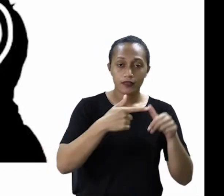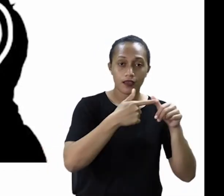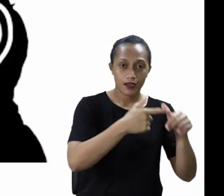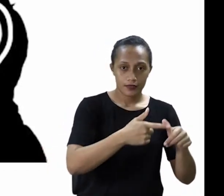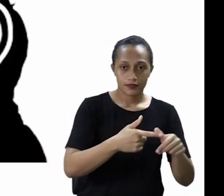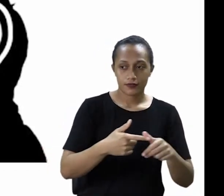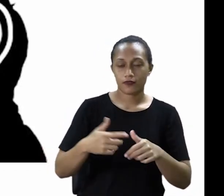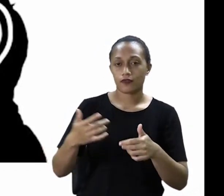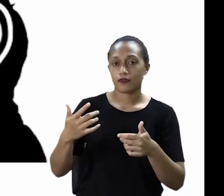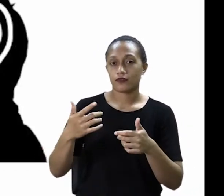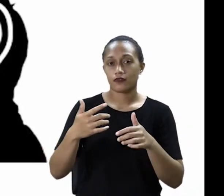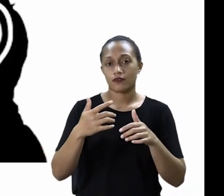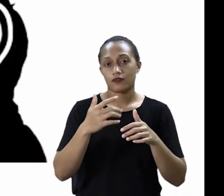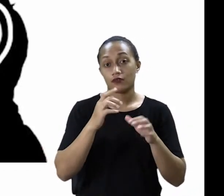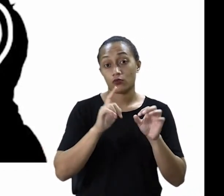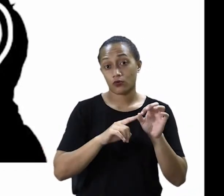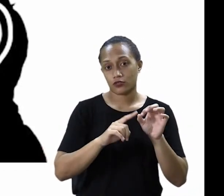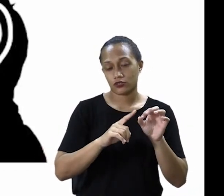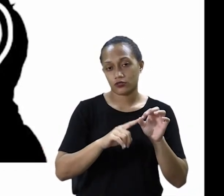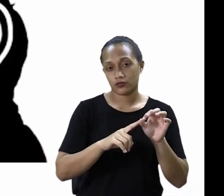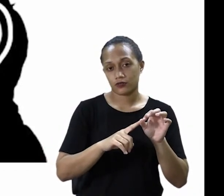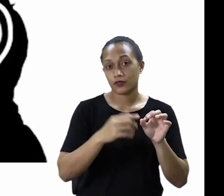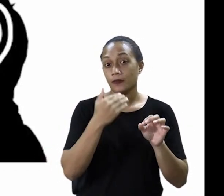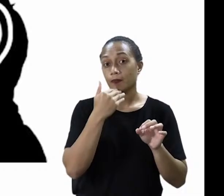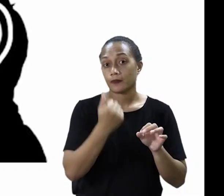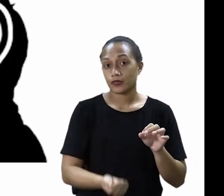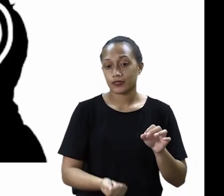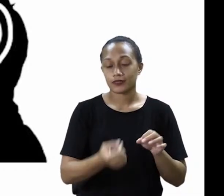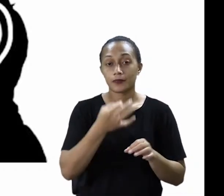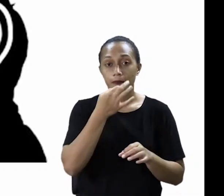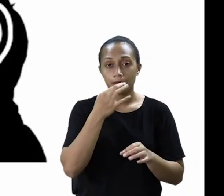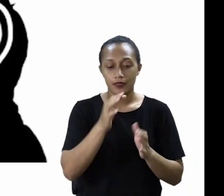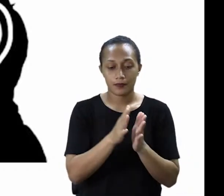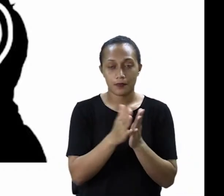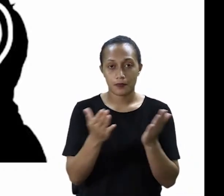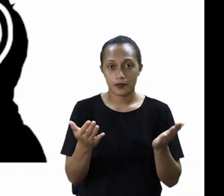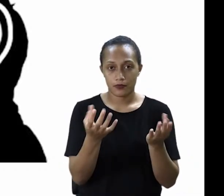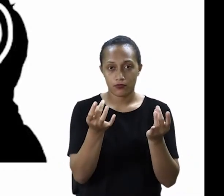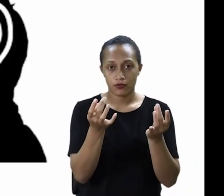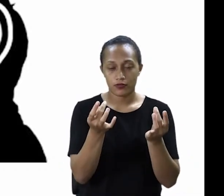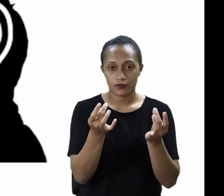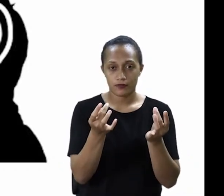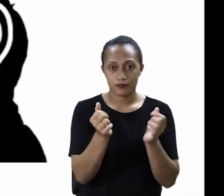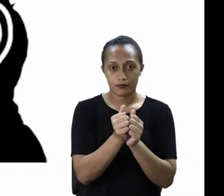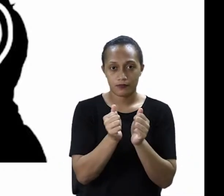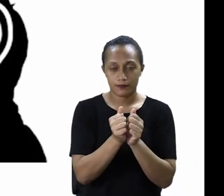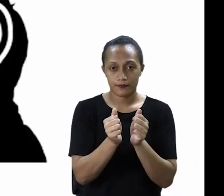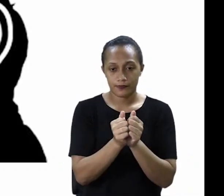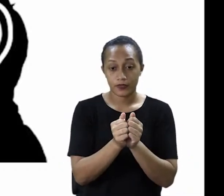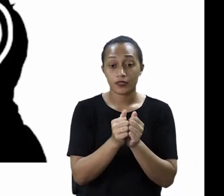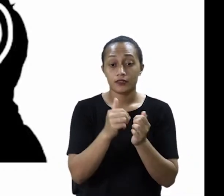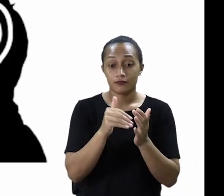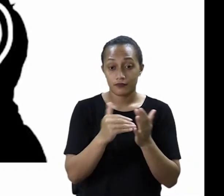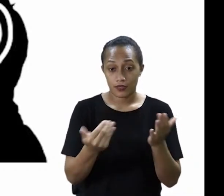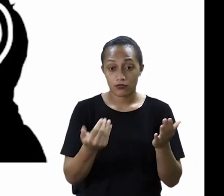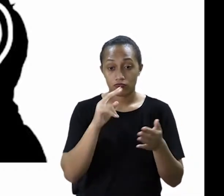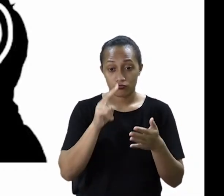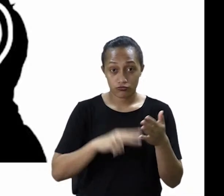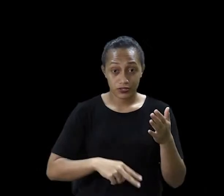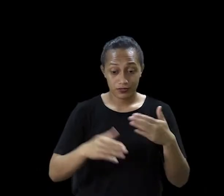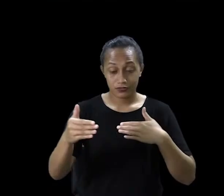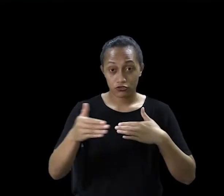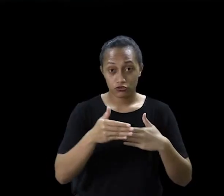following questions. Please get your pen and paper ready. I will now read our short